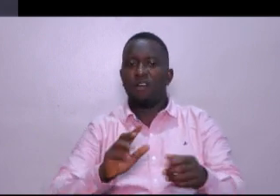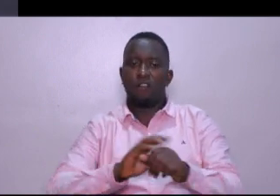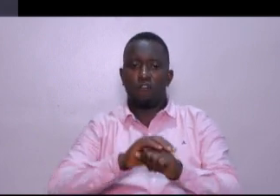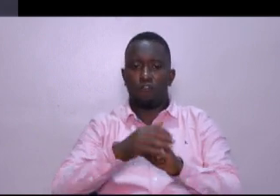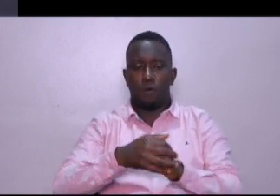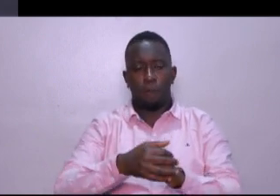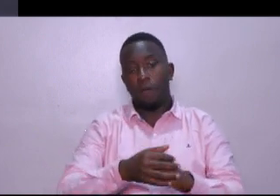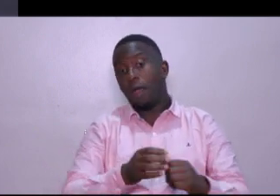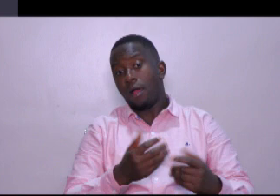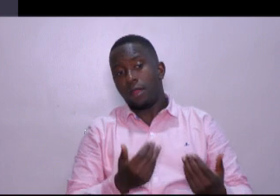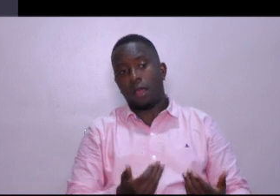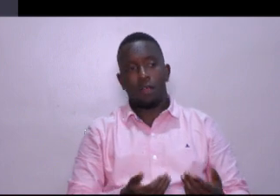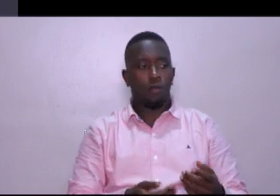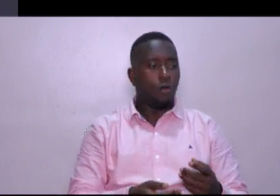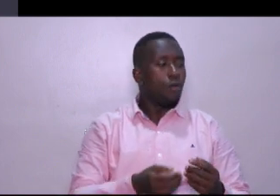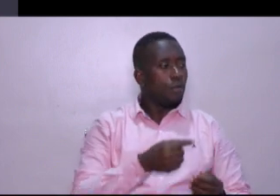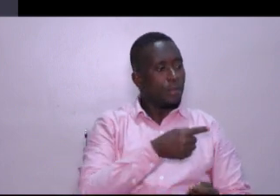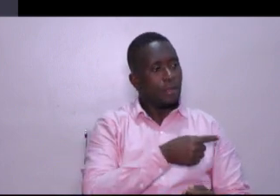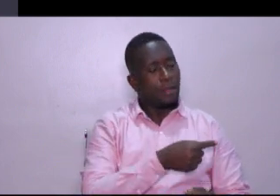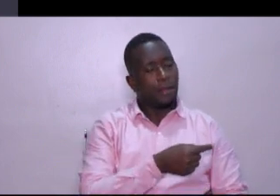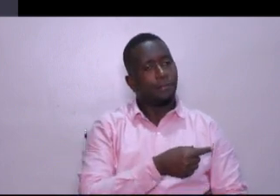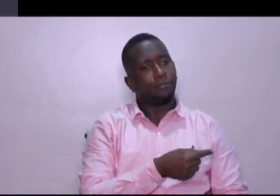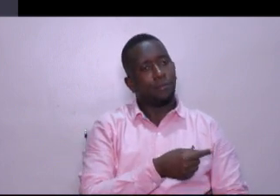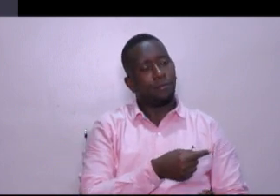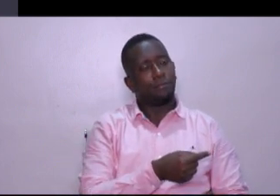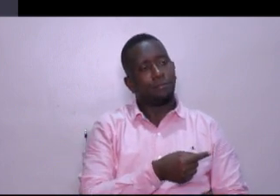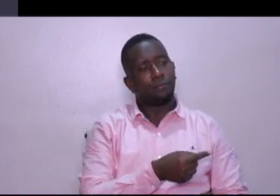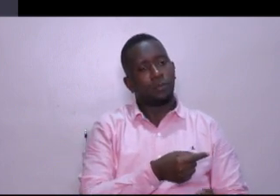trapezium. So, and